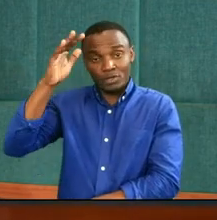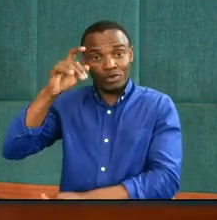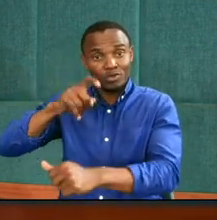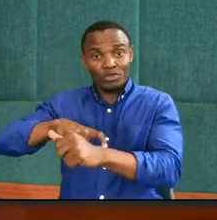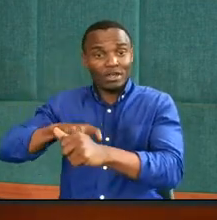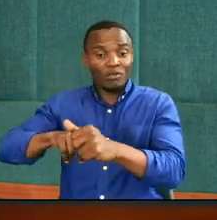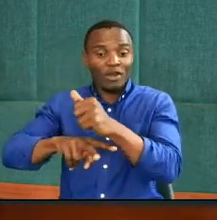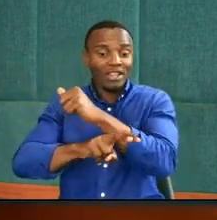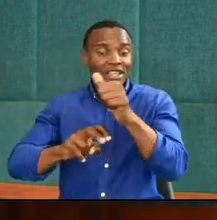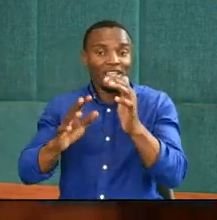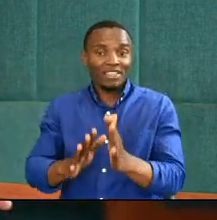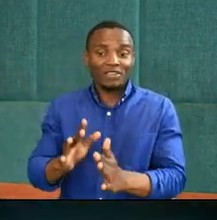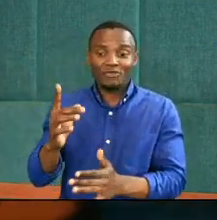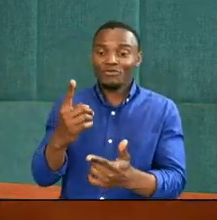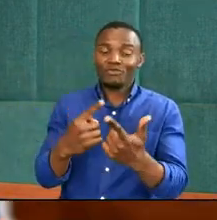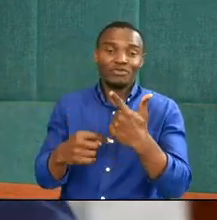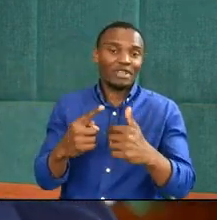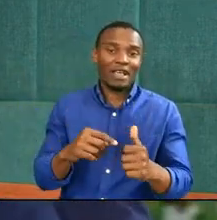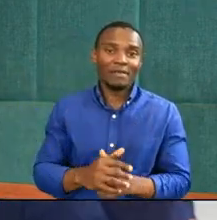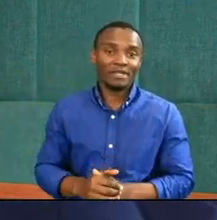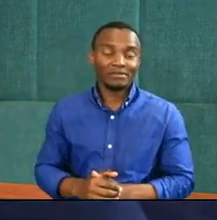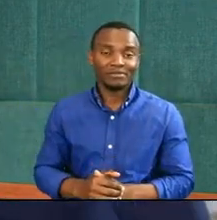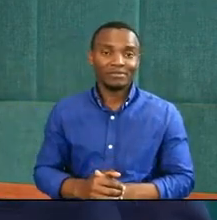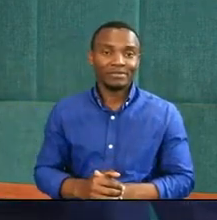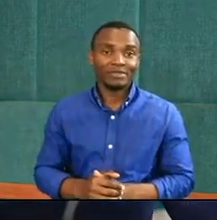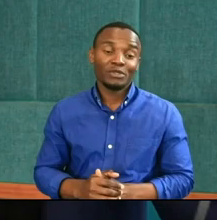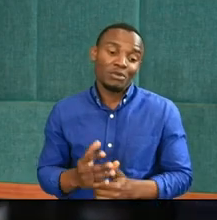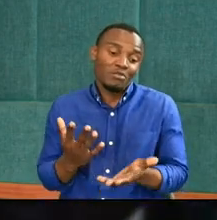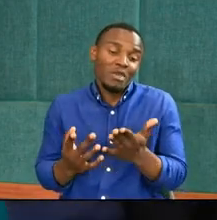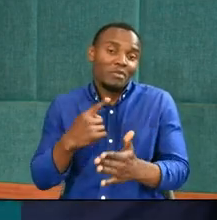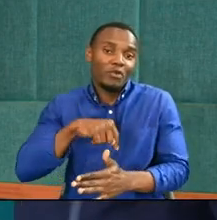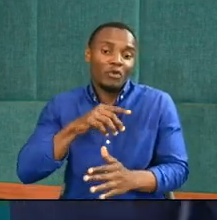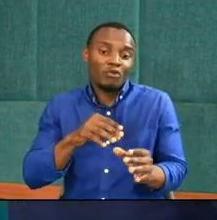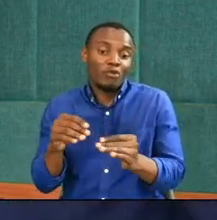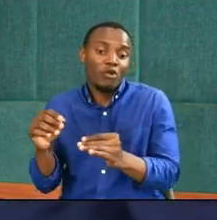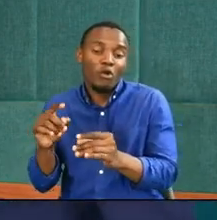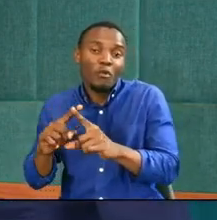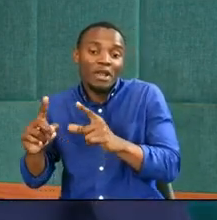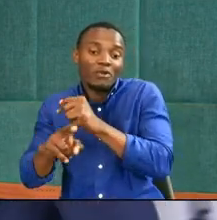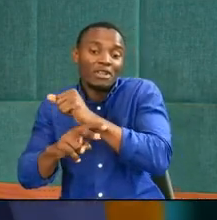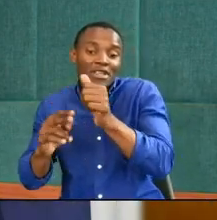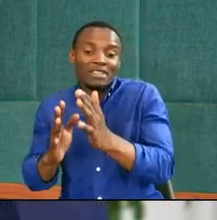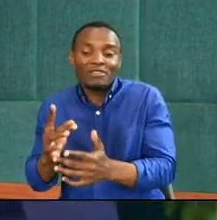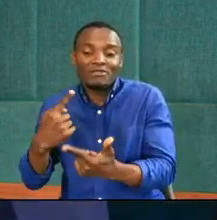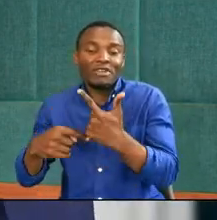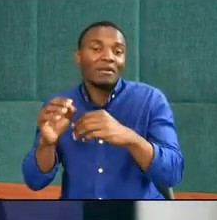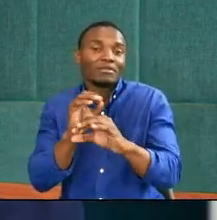coming. In other words, we may go there and the thief don't come for the whole night.